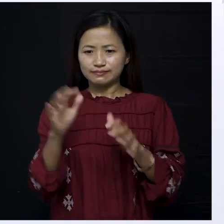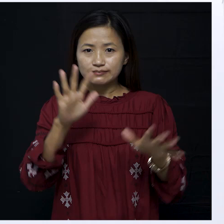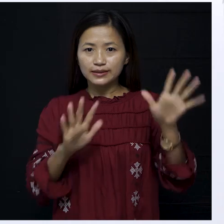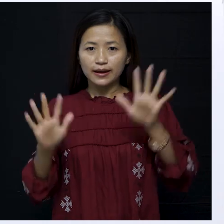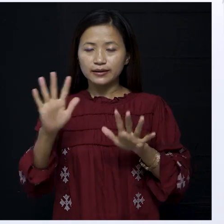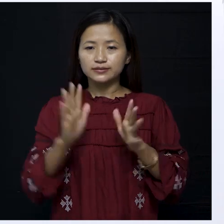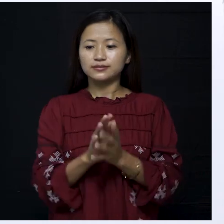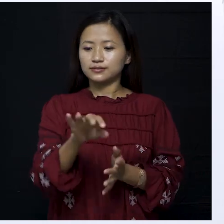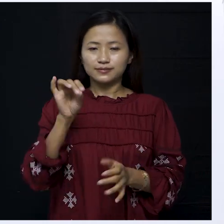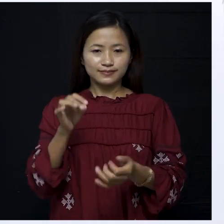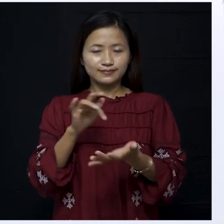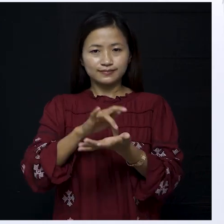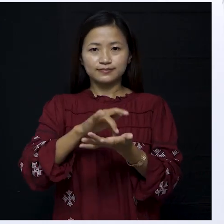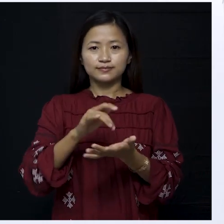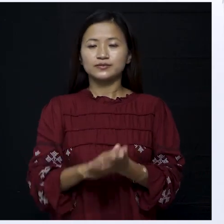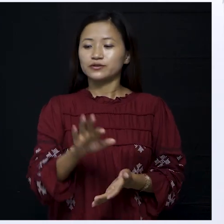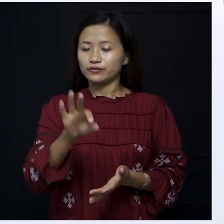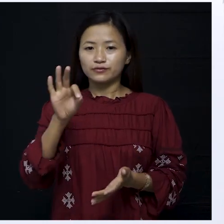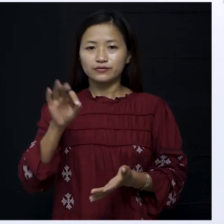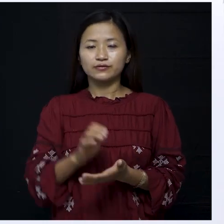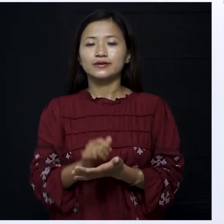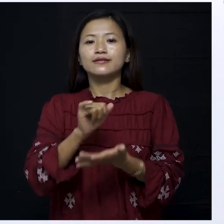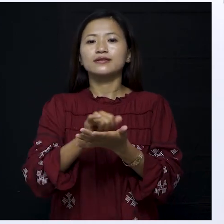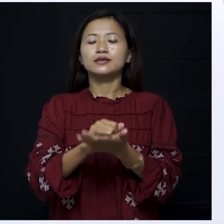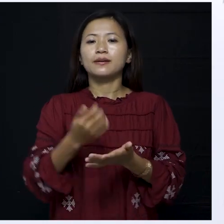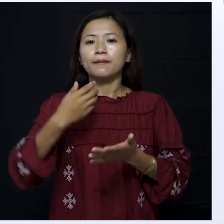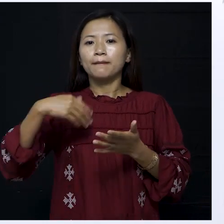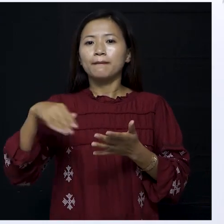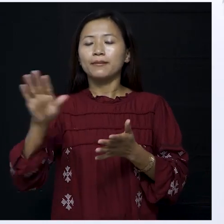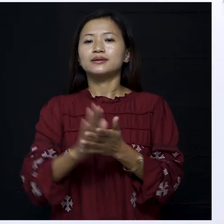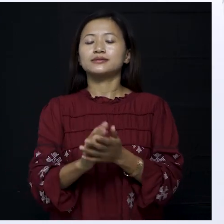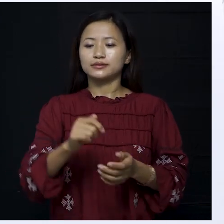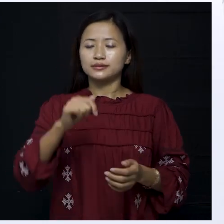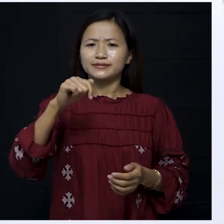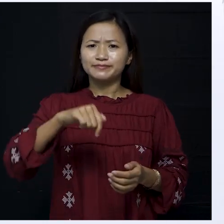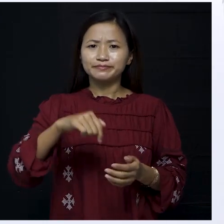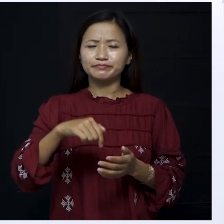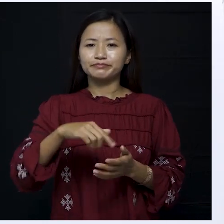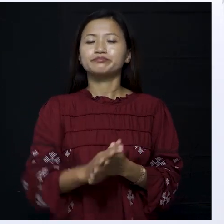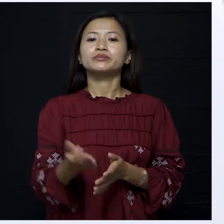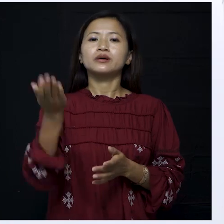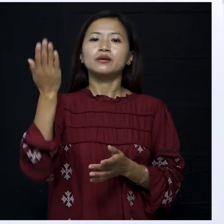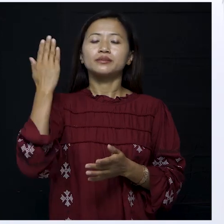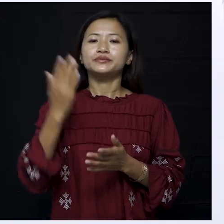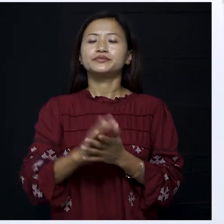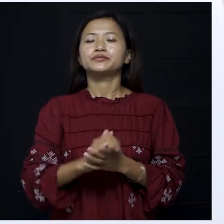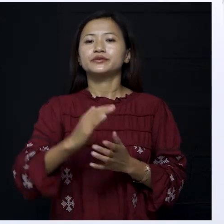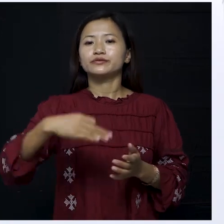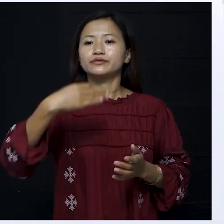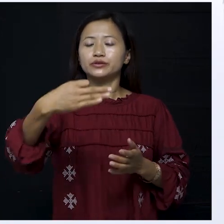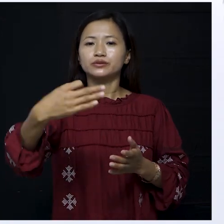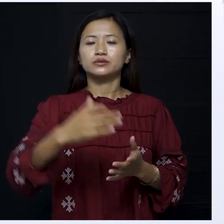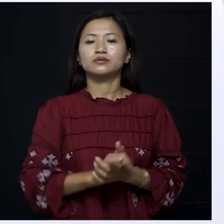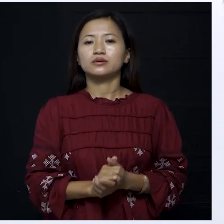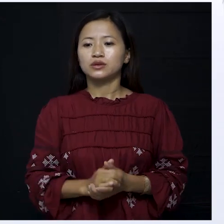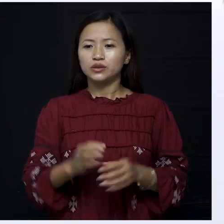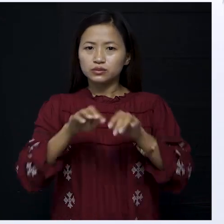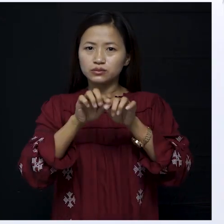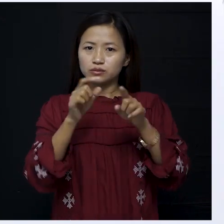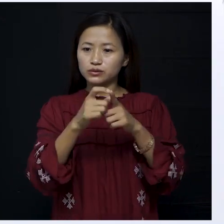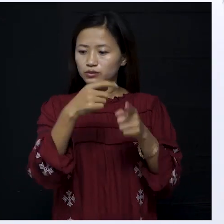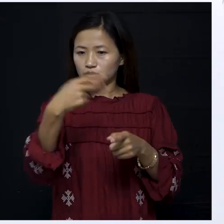under tenses, we will find that we have past, present, and future. So draw a straight